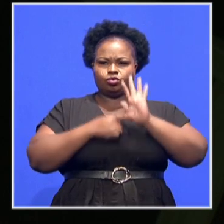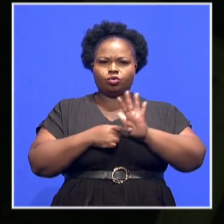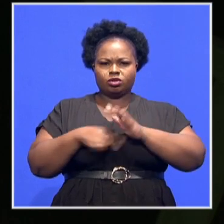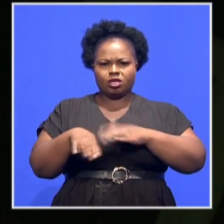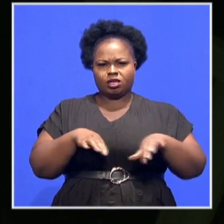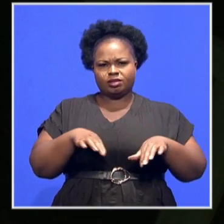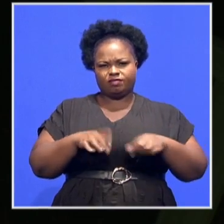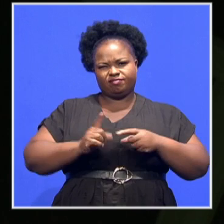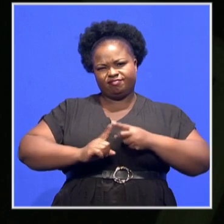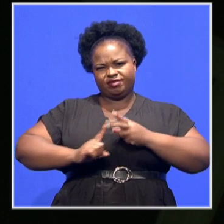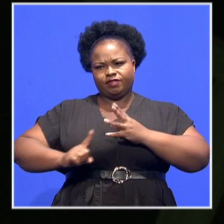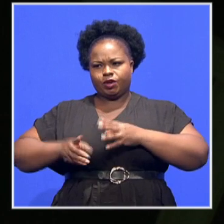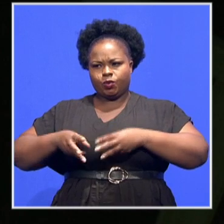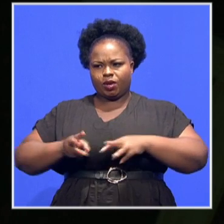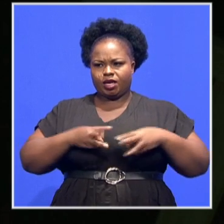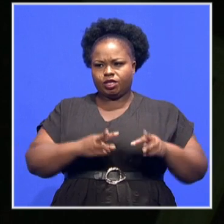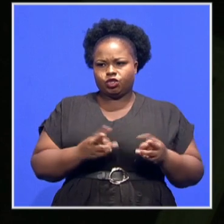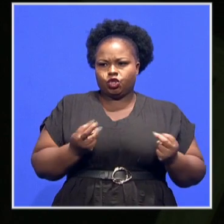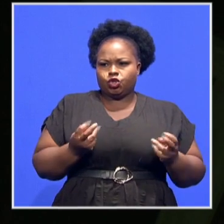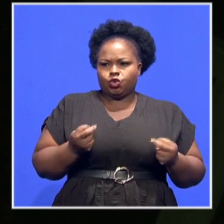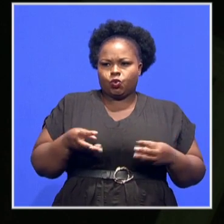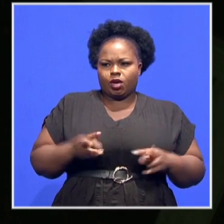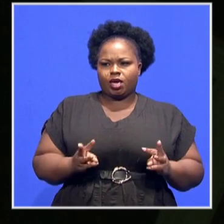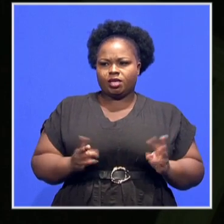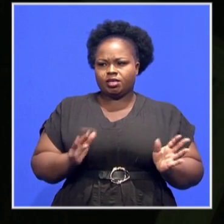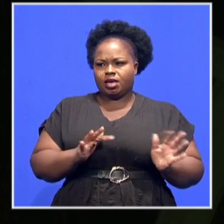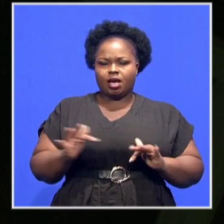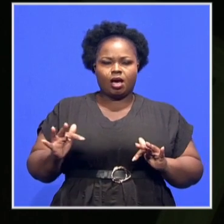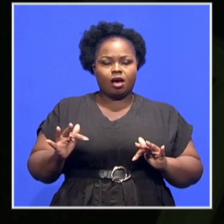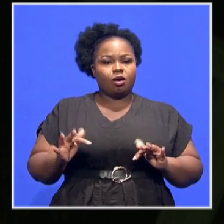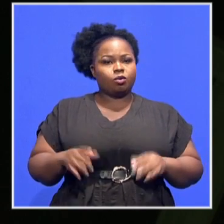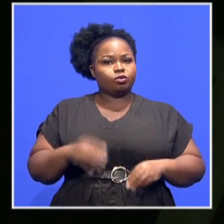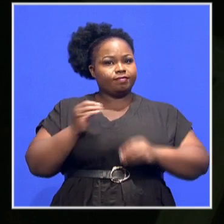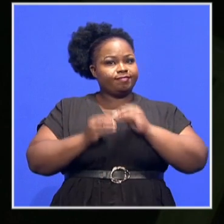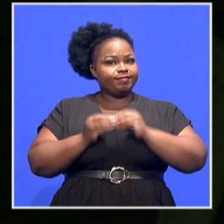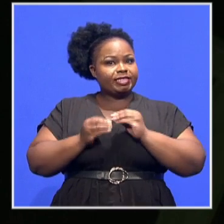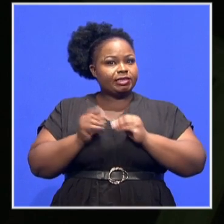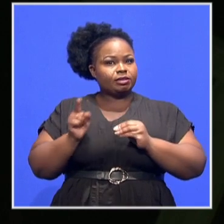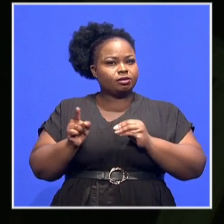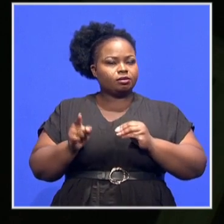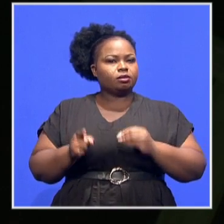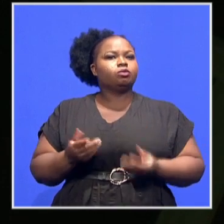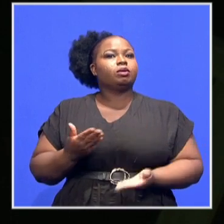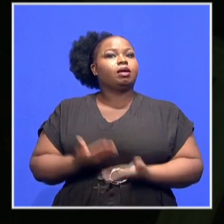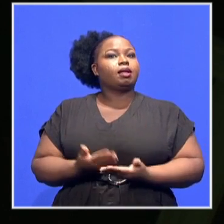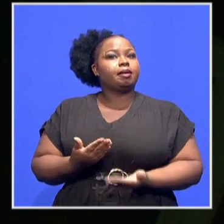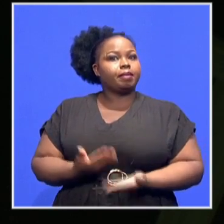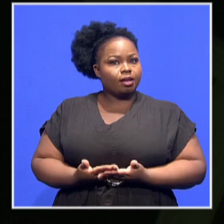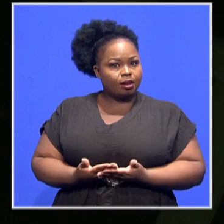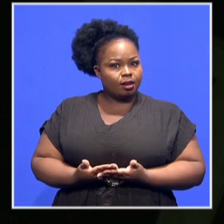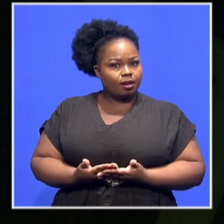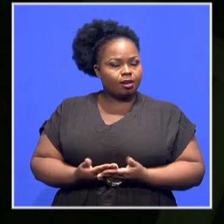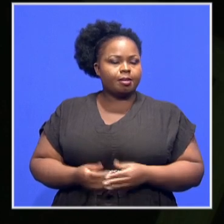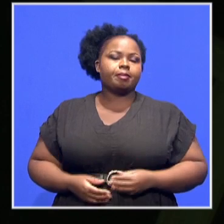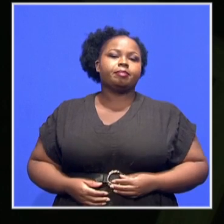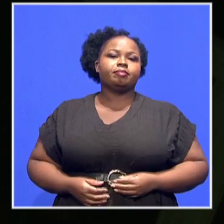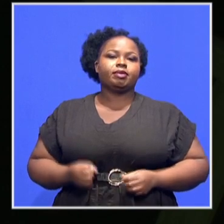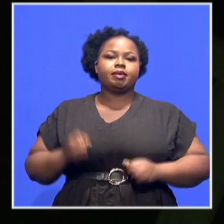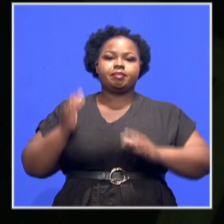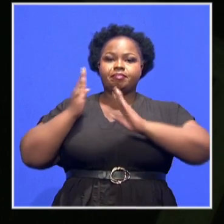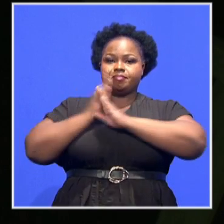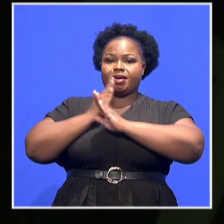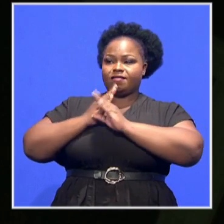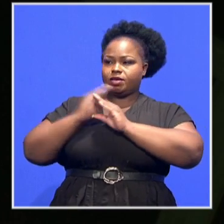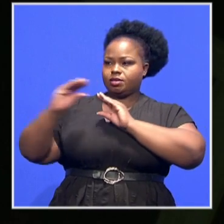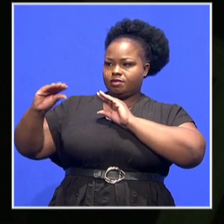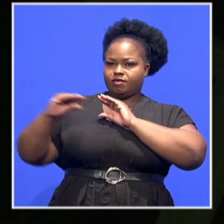the rail network, to enable, and listen to this, to enable private